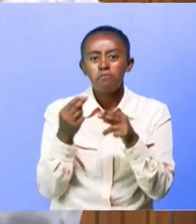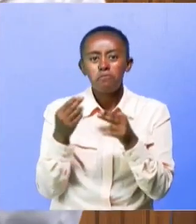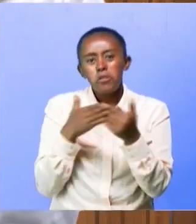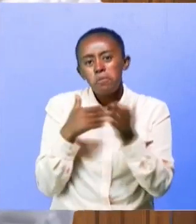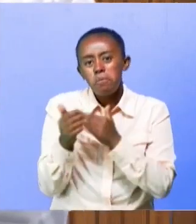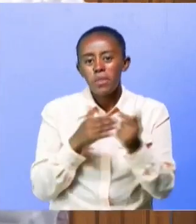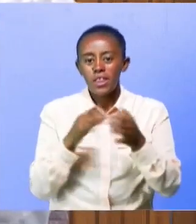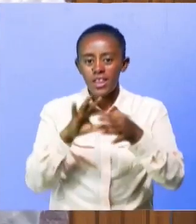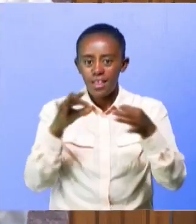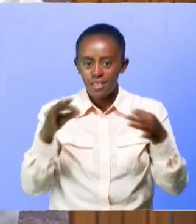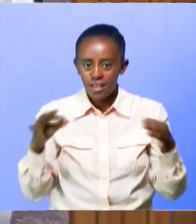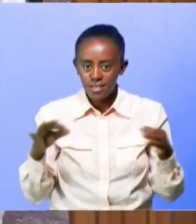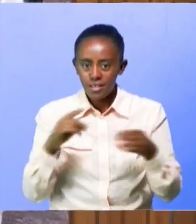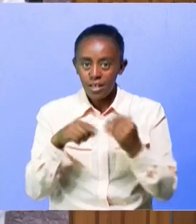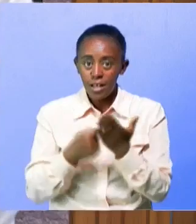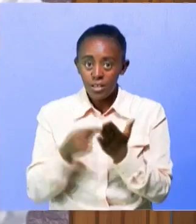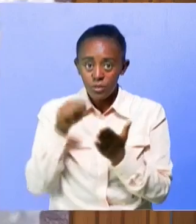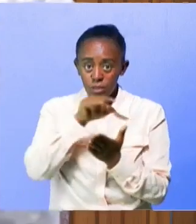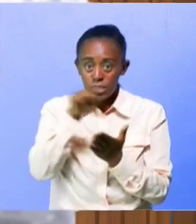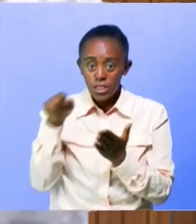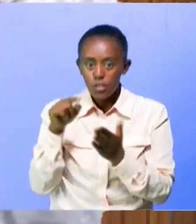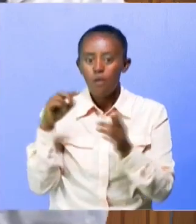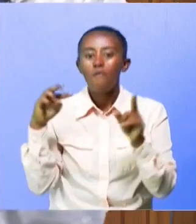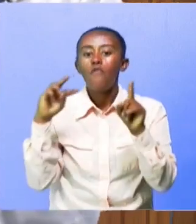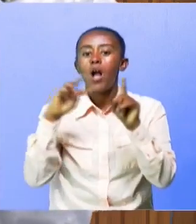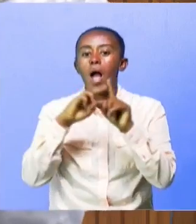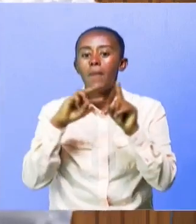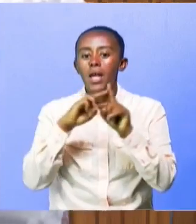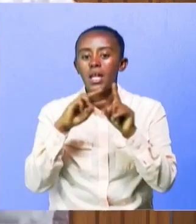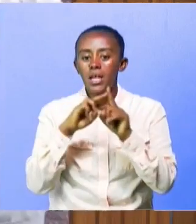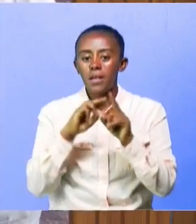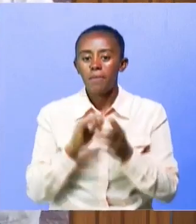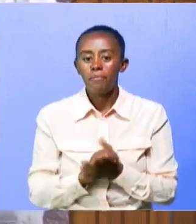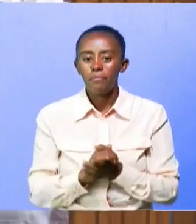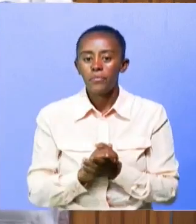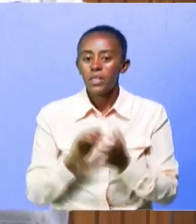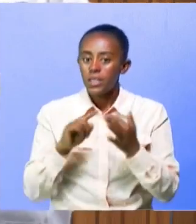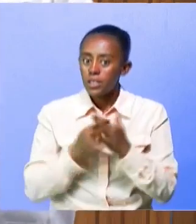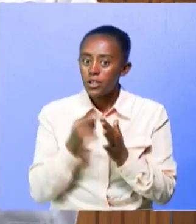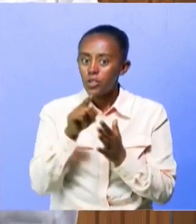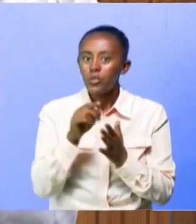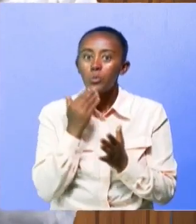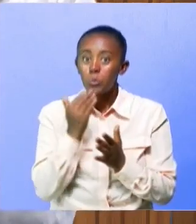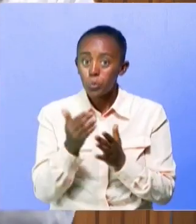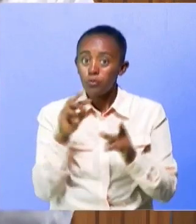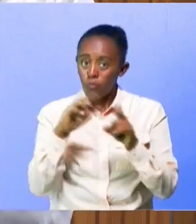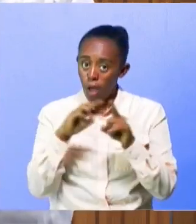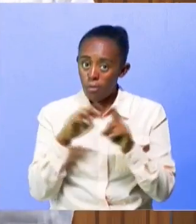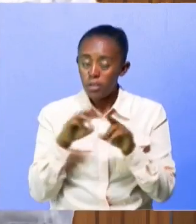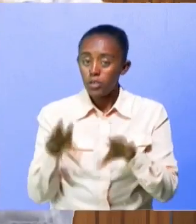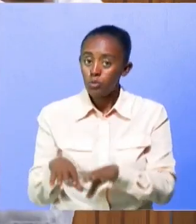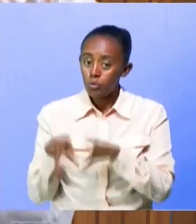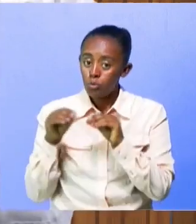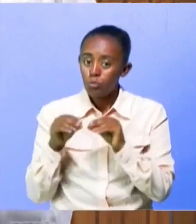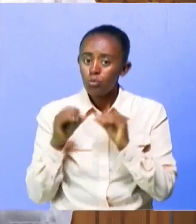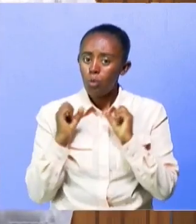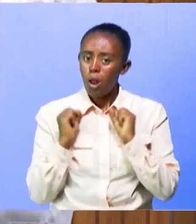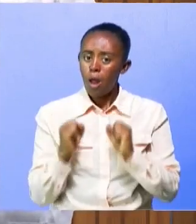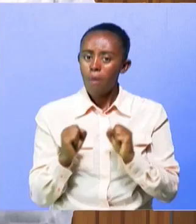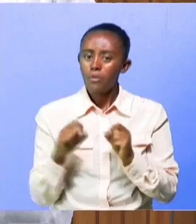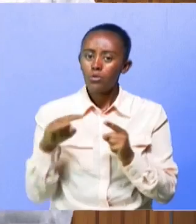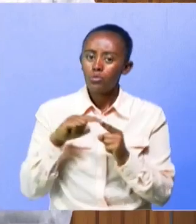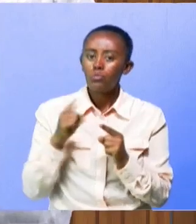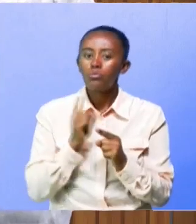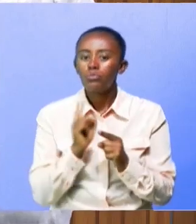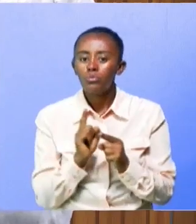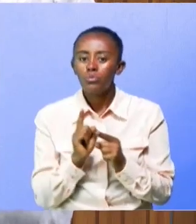sentence regarding these vocabularies. Since you are good at vocabulary, students, you are able to develop